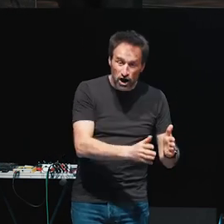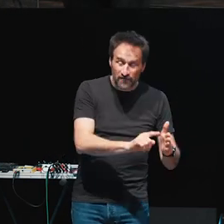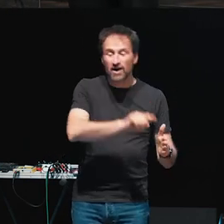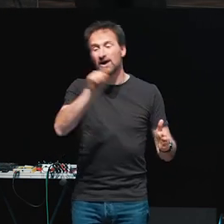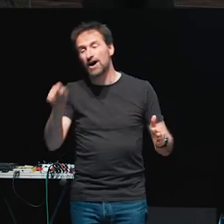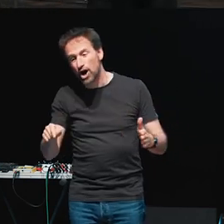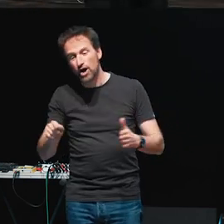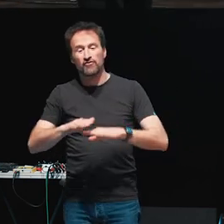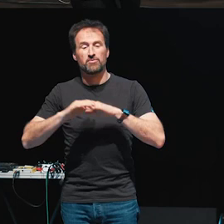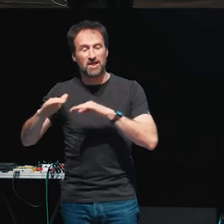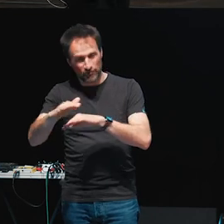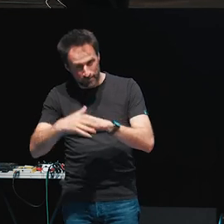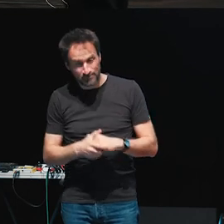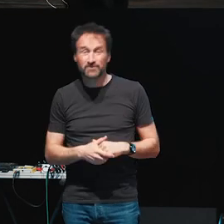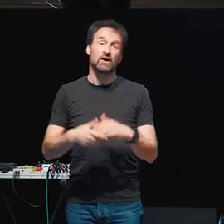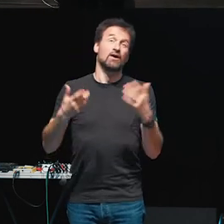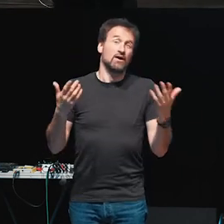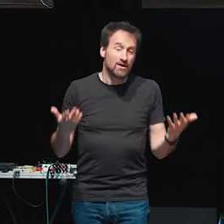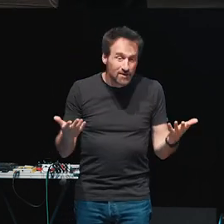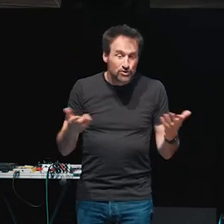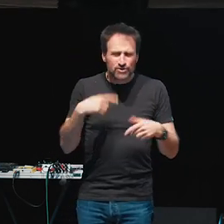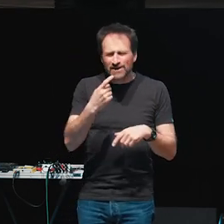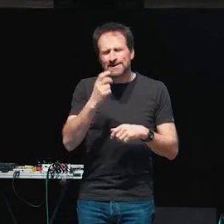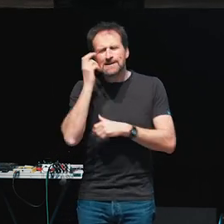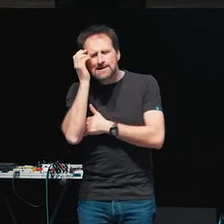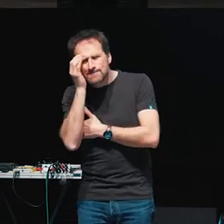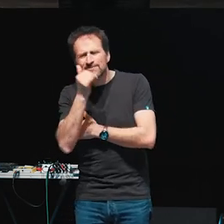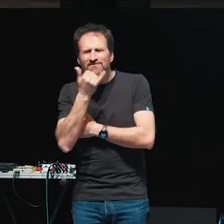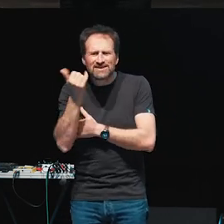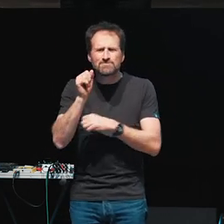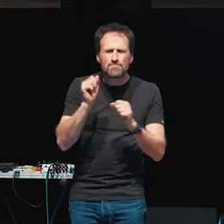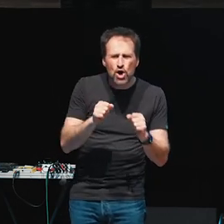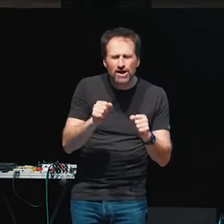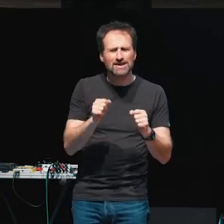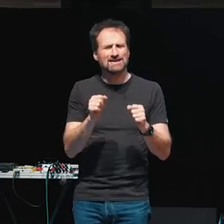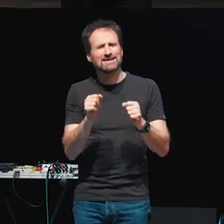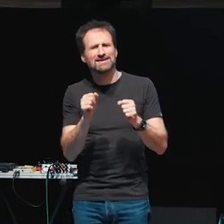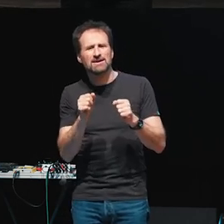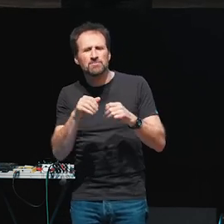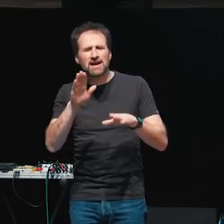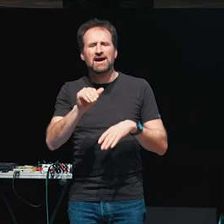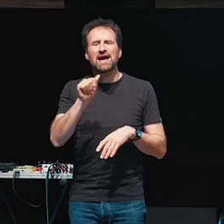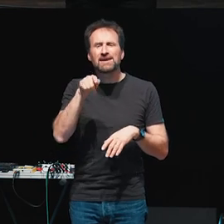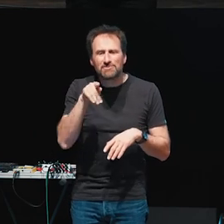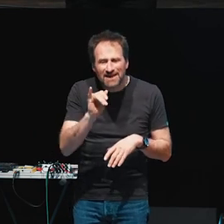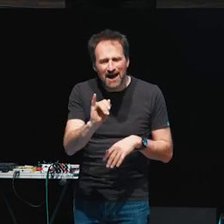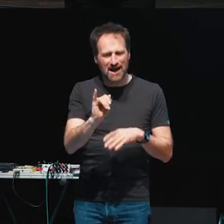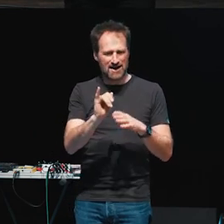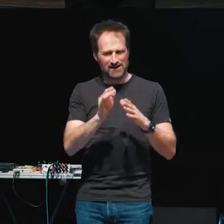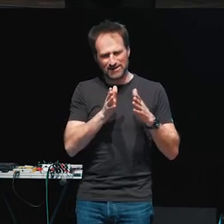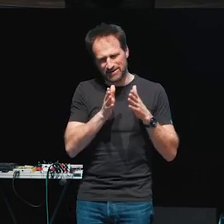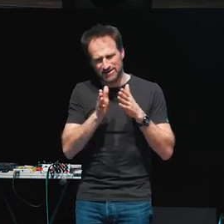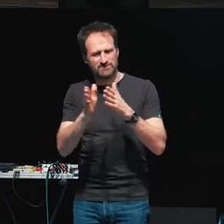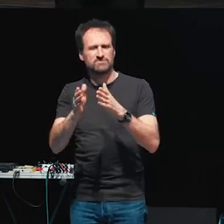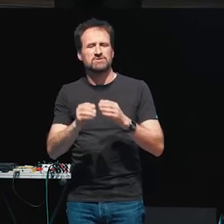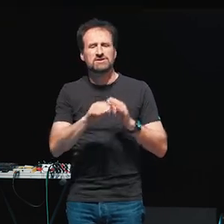right? And then they were also opting for more API-driven,